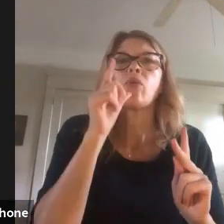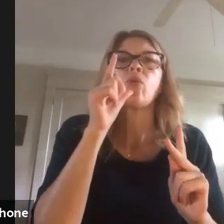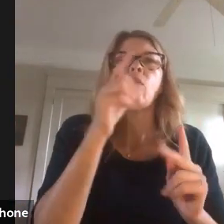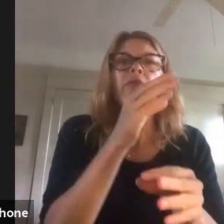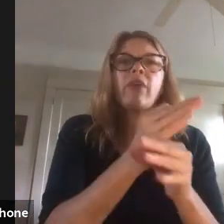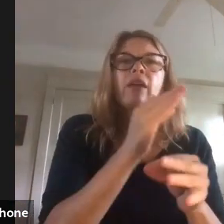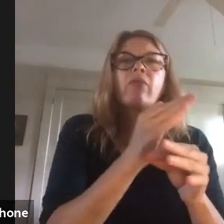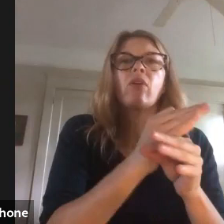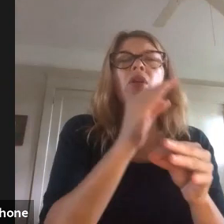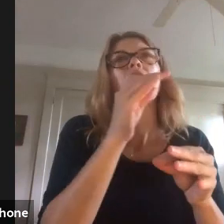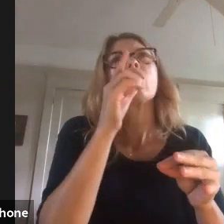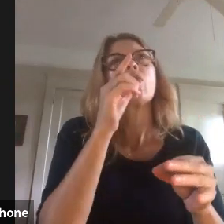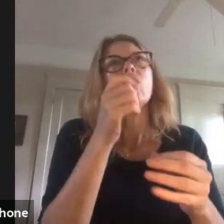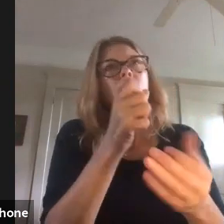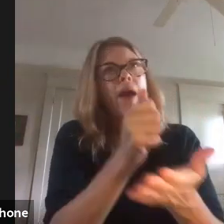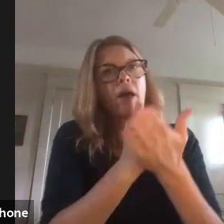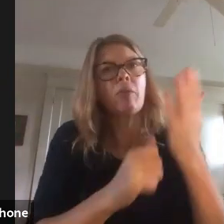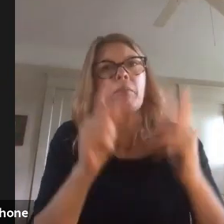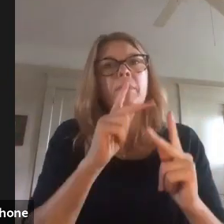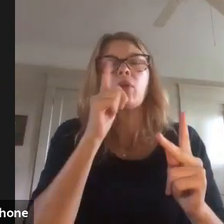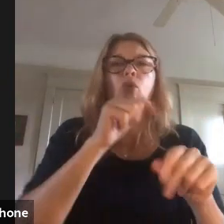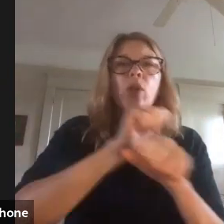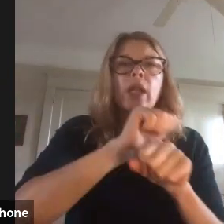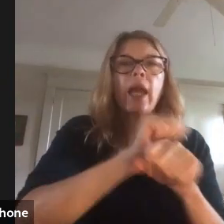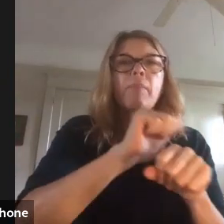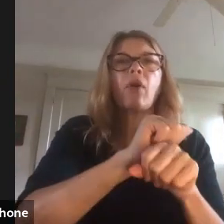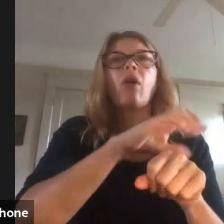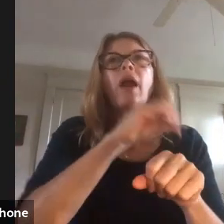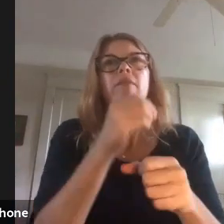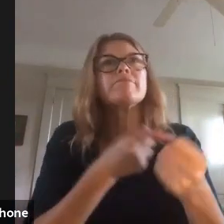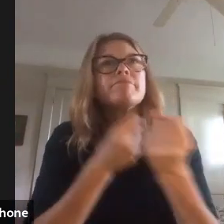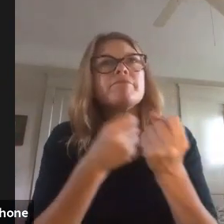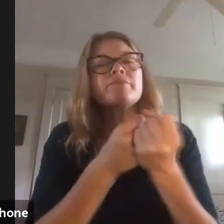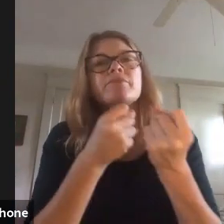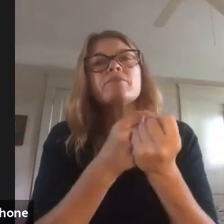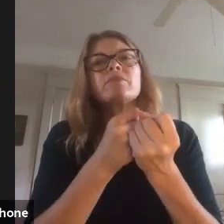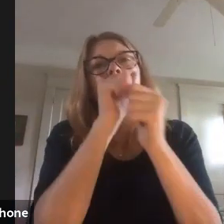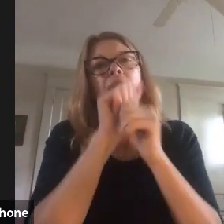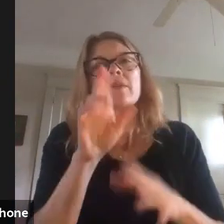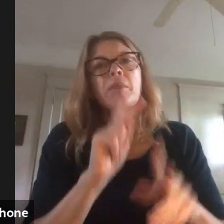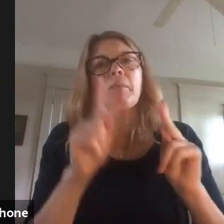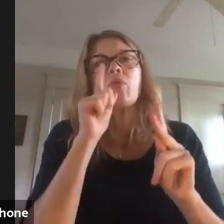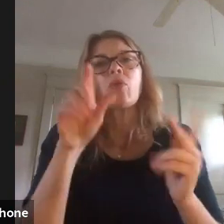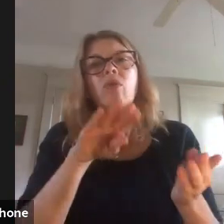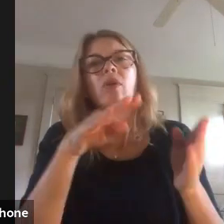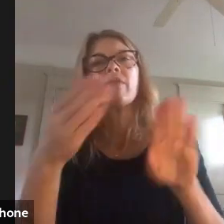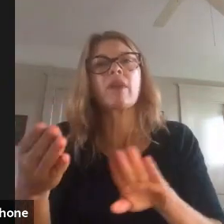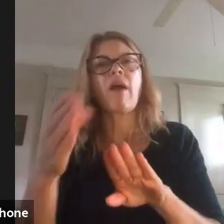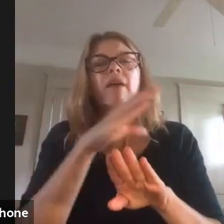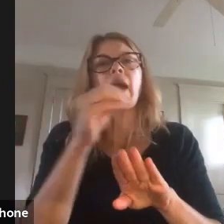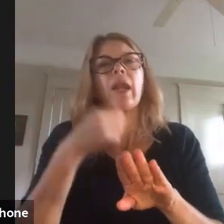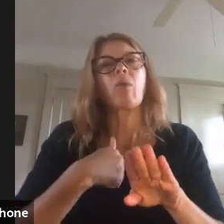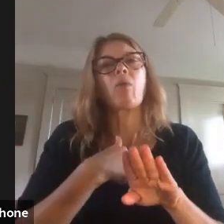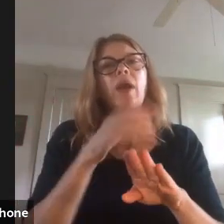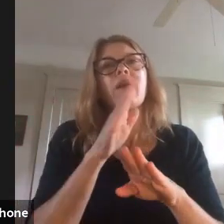the repose of the dead, we thank you for the blessings of the day that is past, and humbly ask